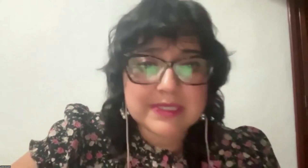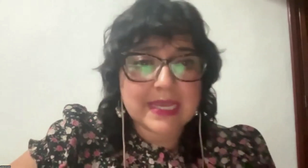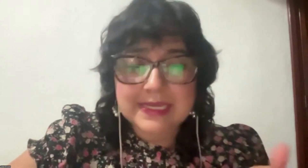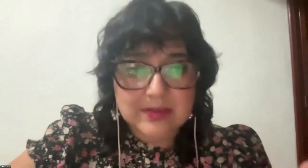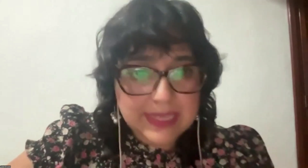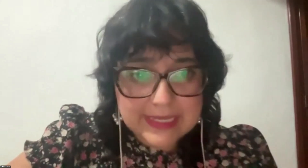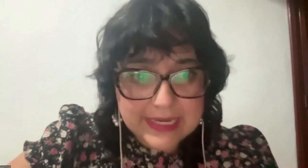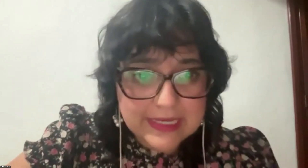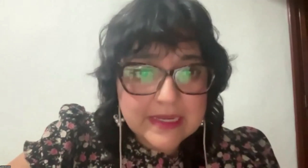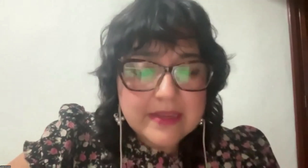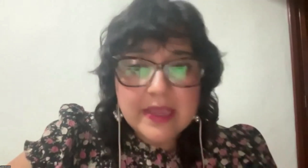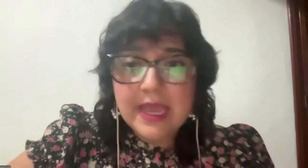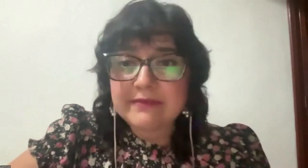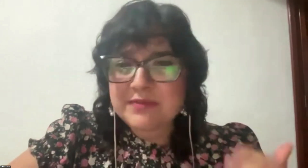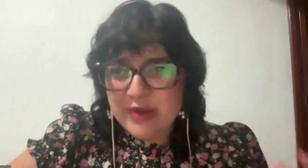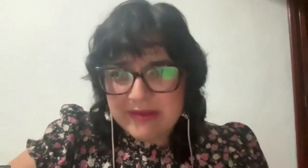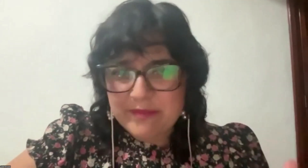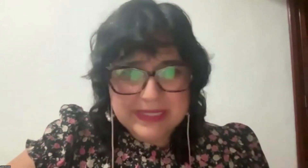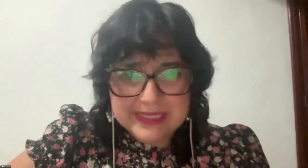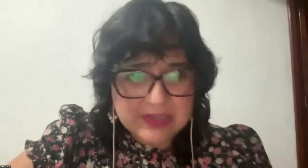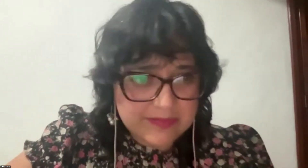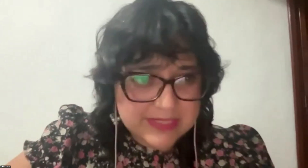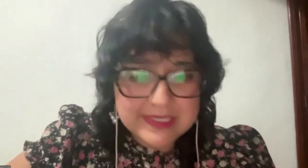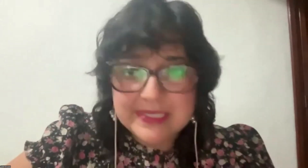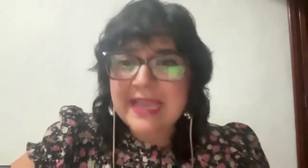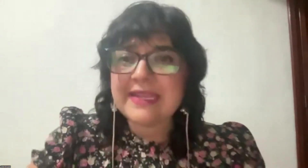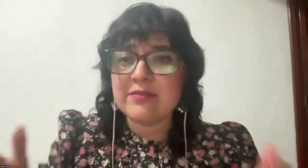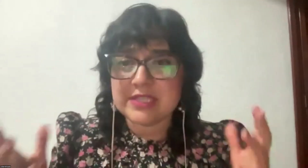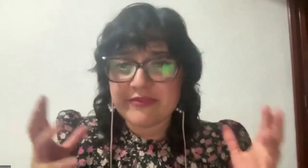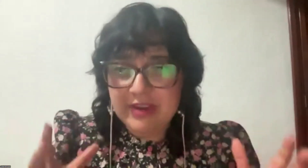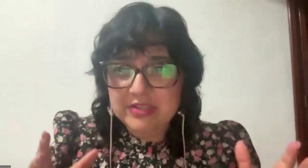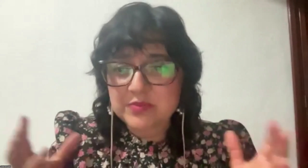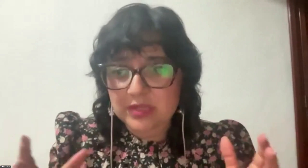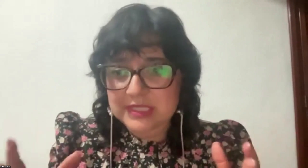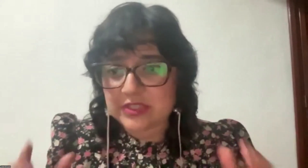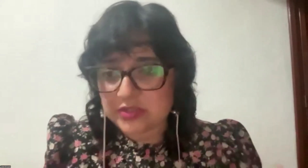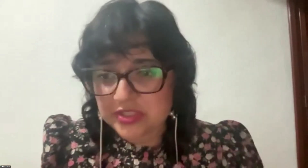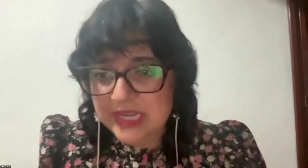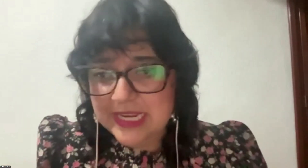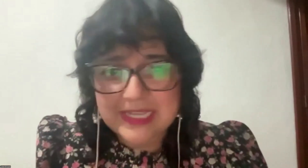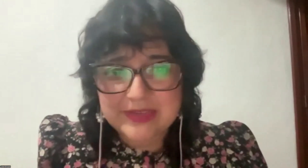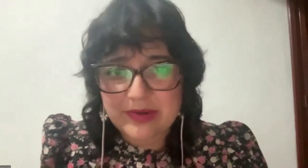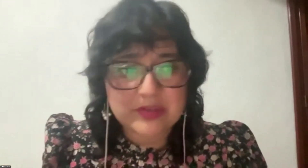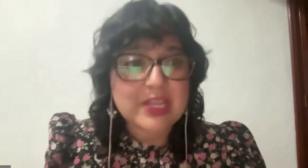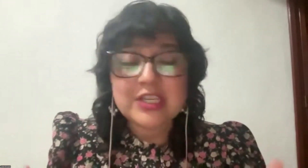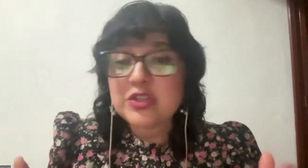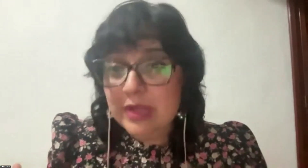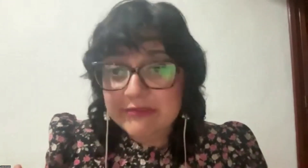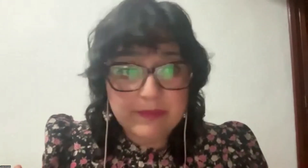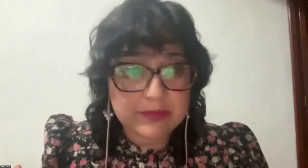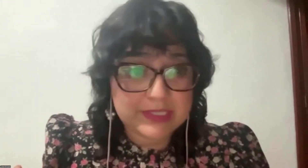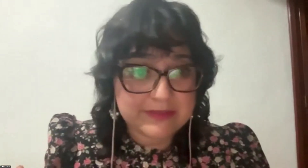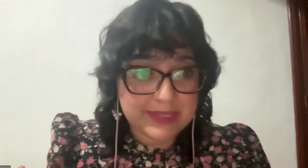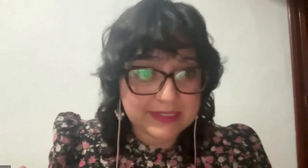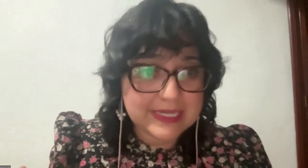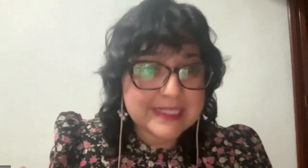It was isolated and deprived of basic services, and it was a very small institution. It has around 12